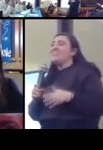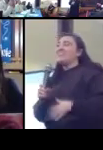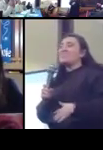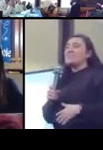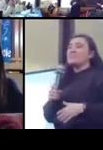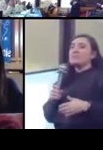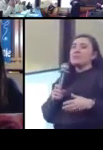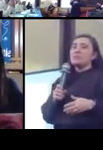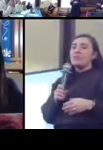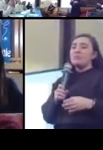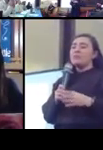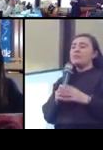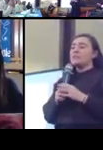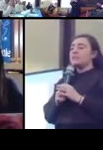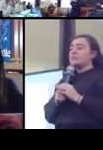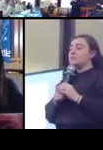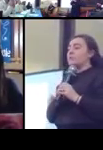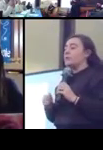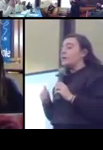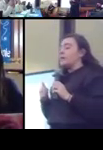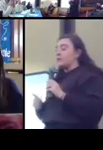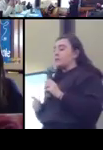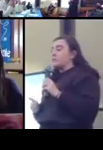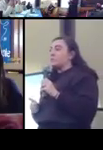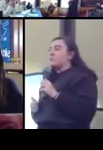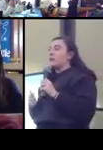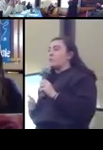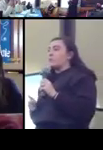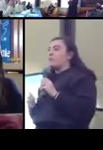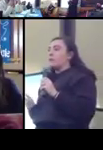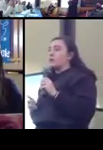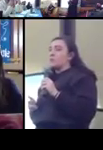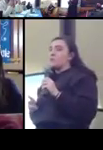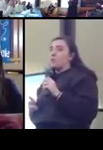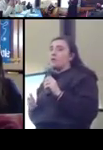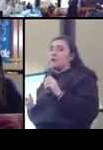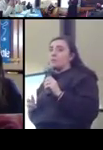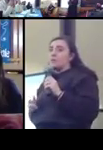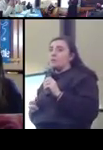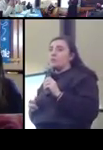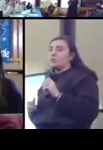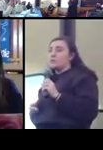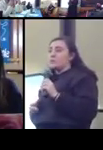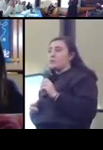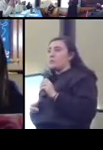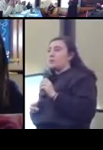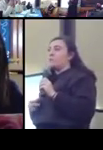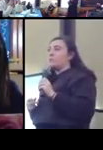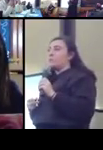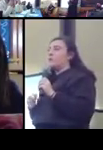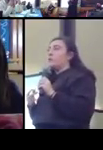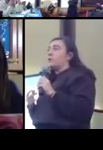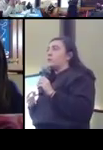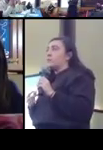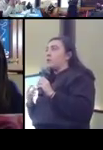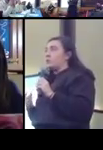potatoes of this draft plan. It is where land use, housing, and economic development come together to create the